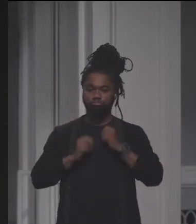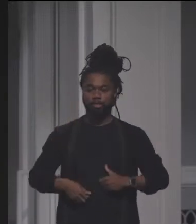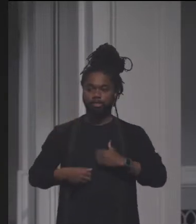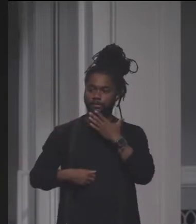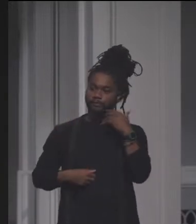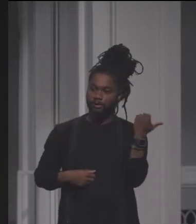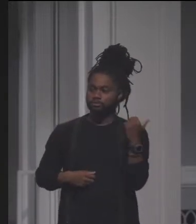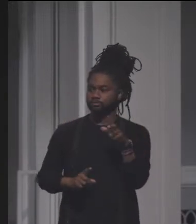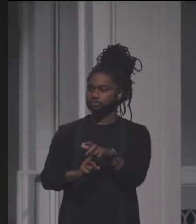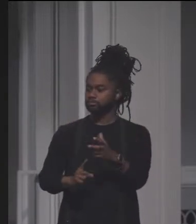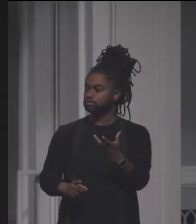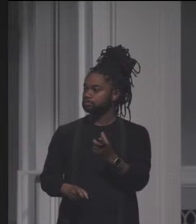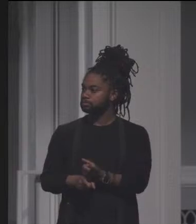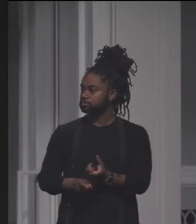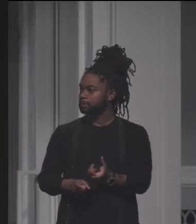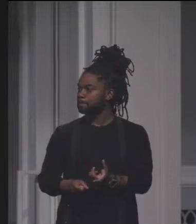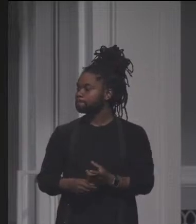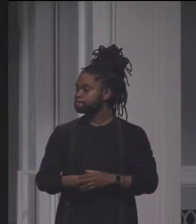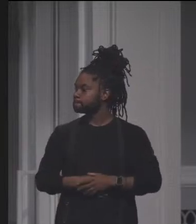And